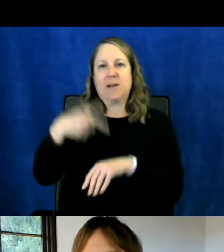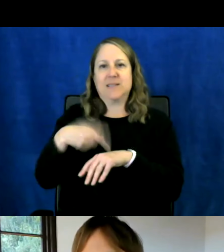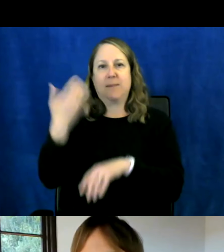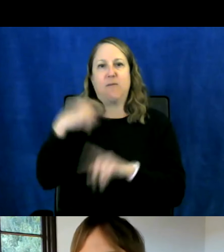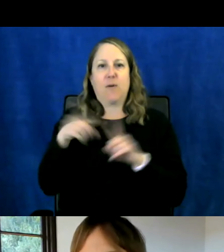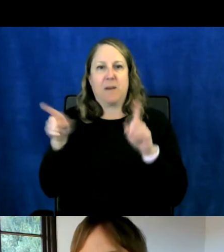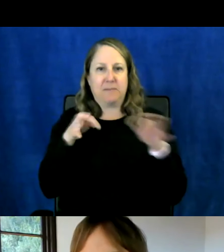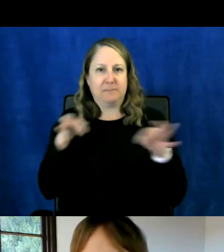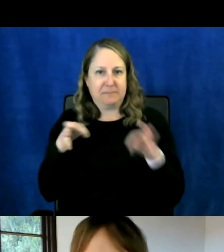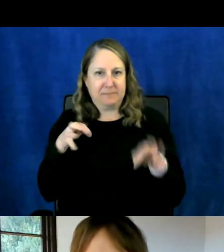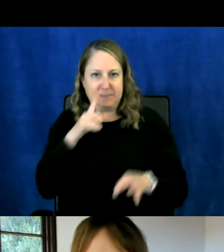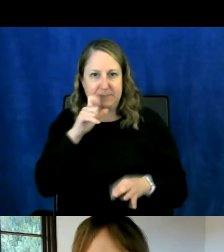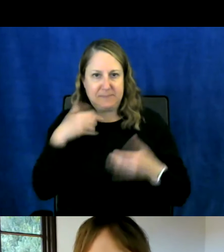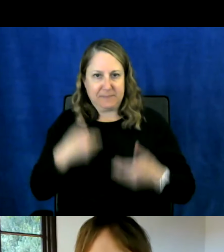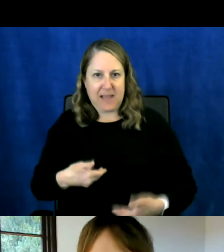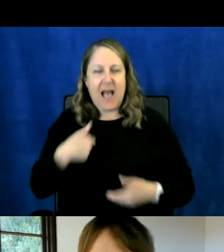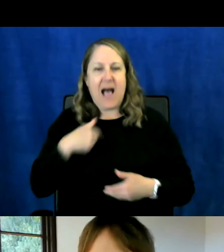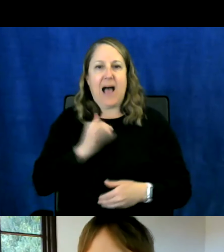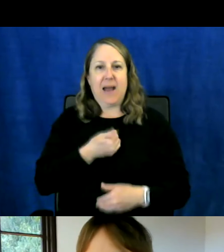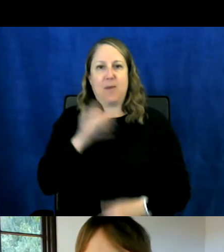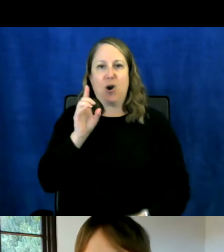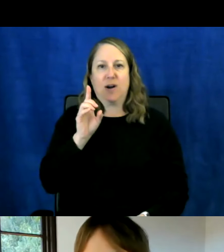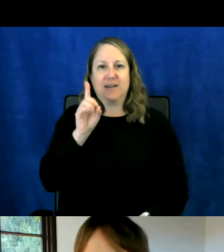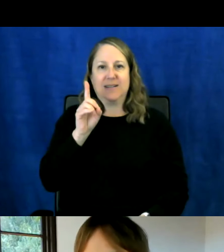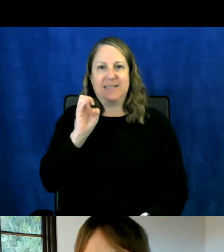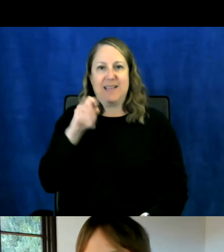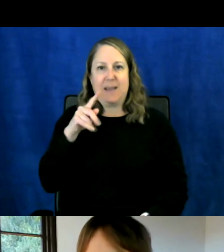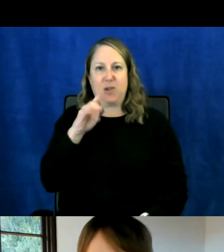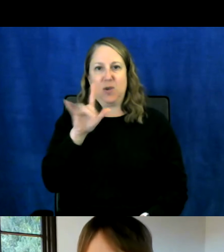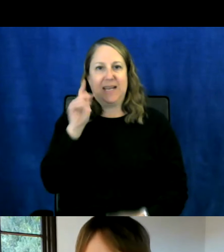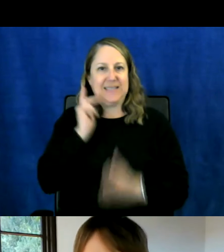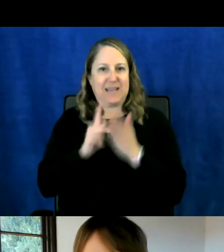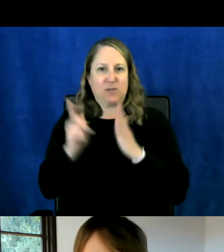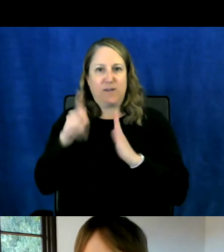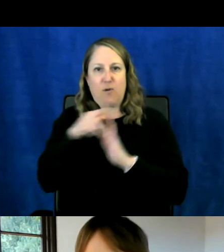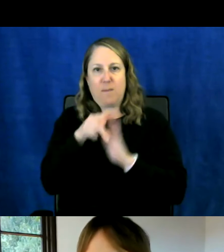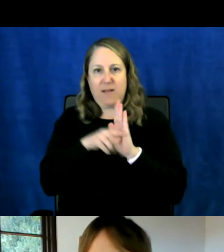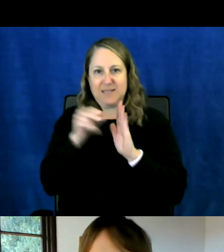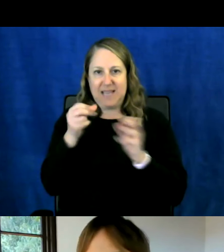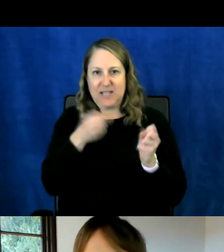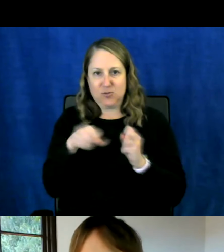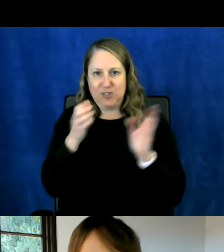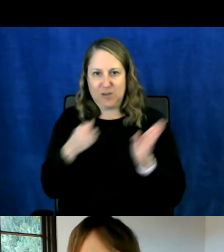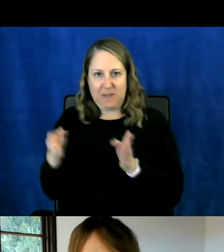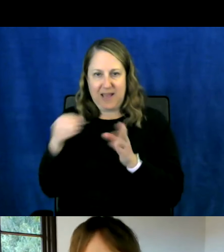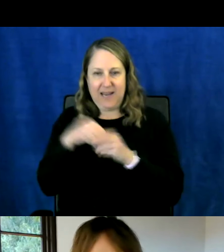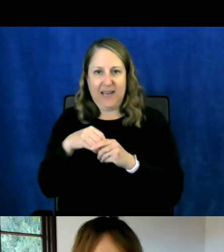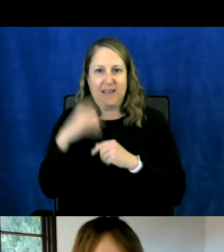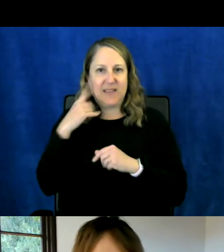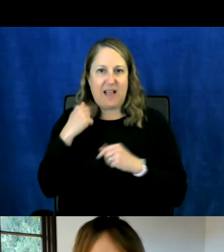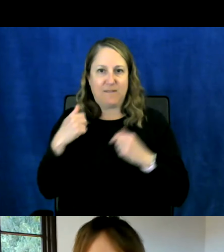I'll share that I serve as our Deputy Secretary for Policy and Strategic Planning within the California Health and